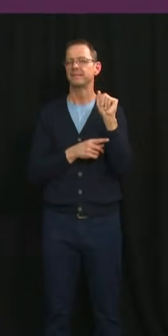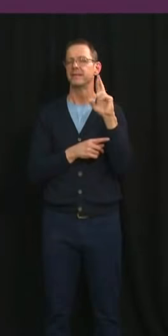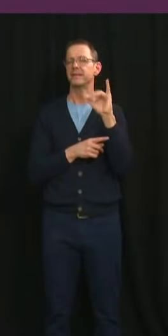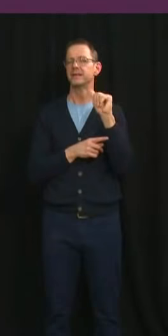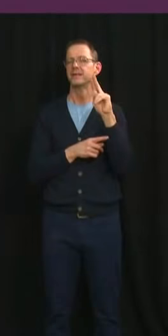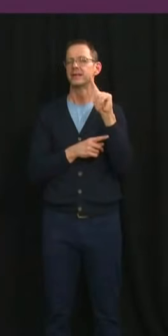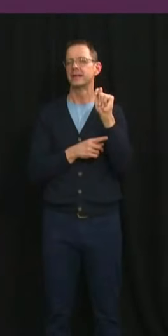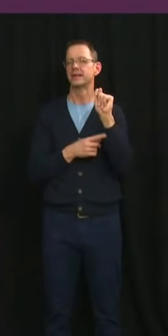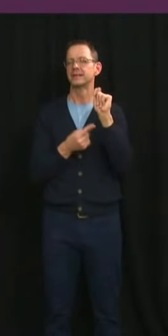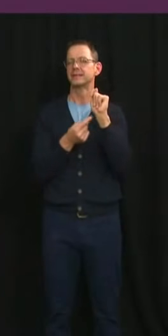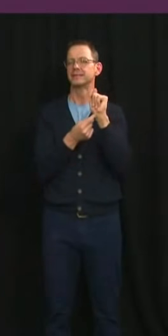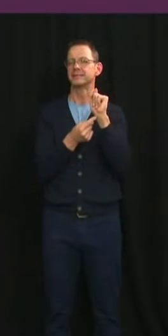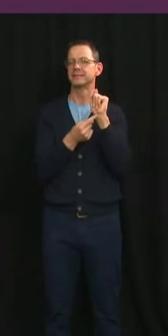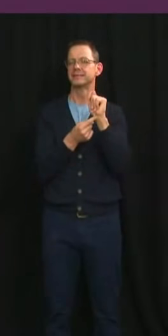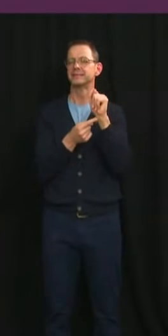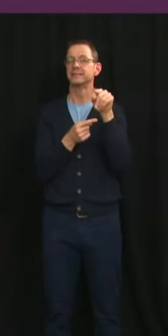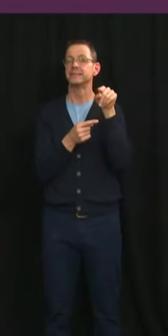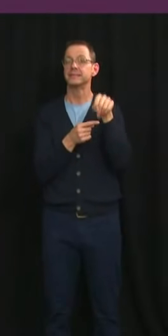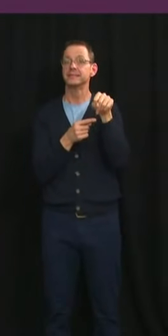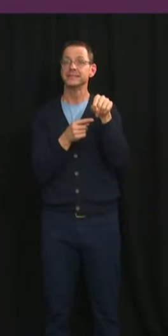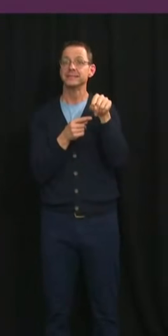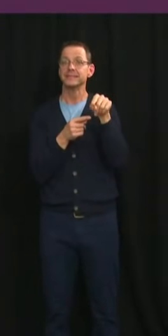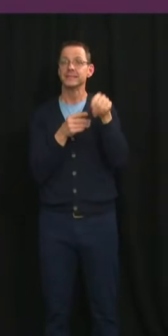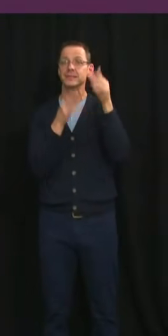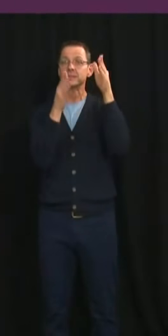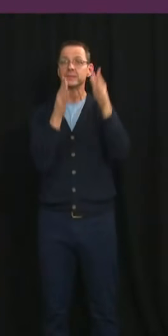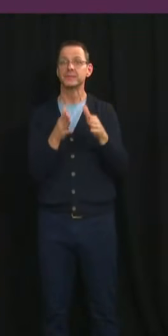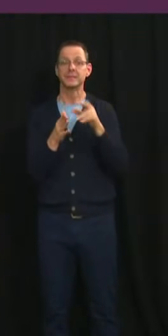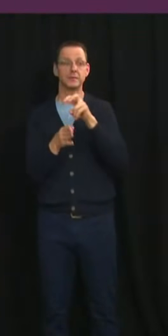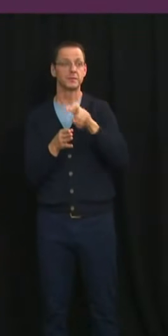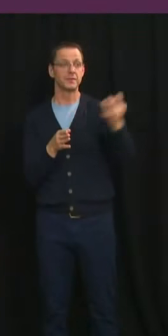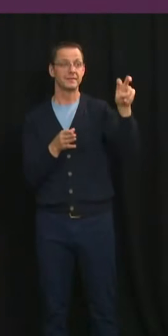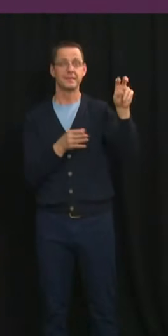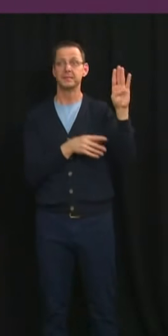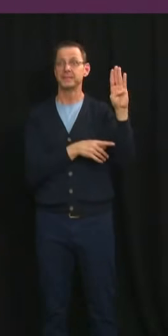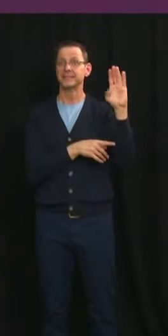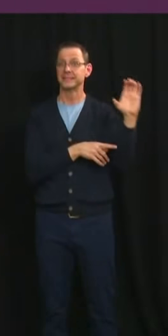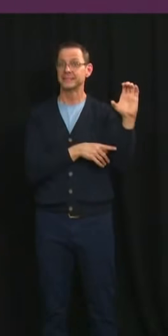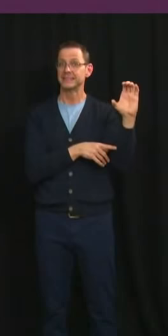this person was part of a ski vacation in Whistler?